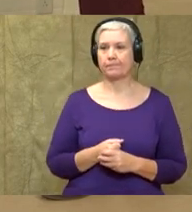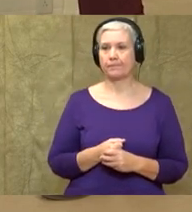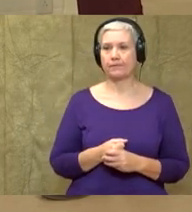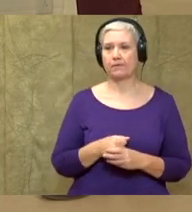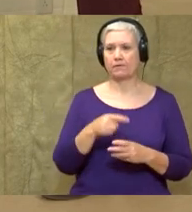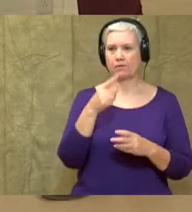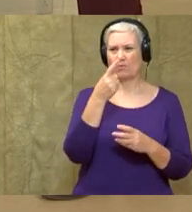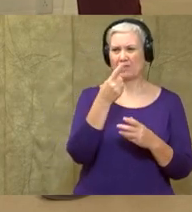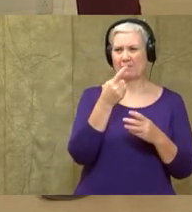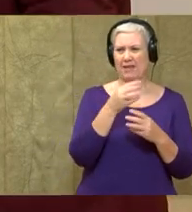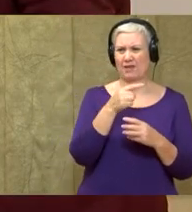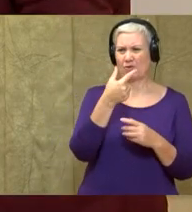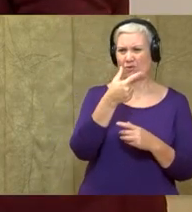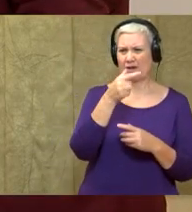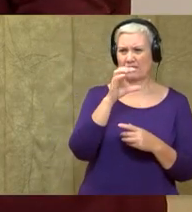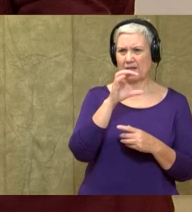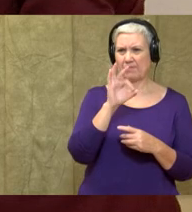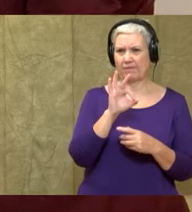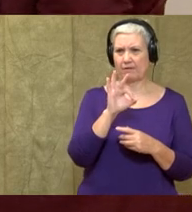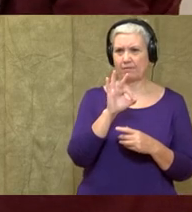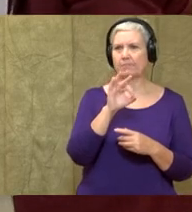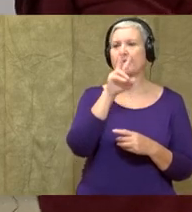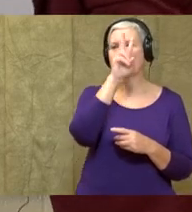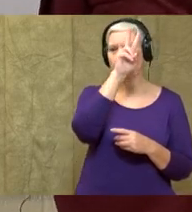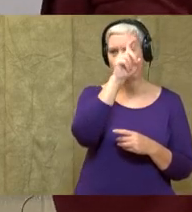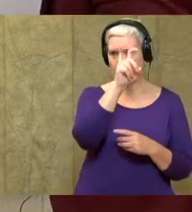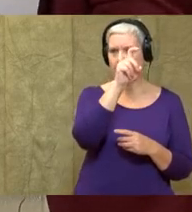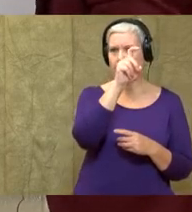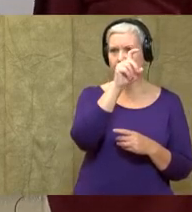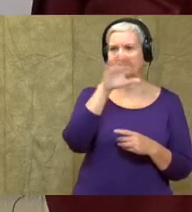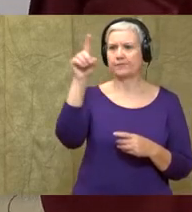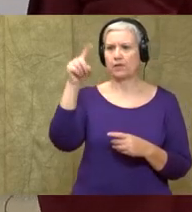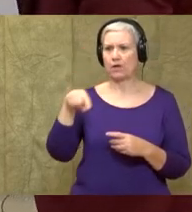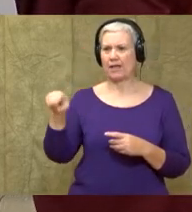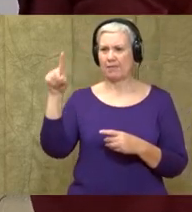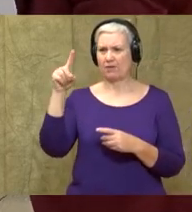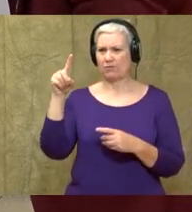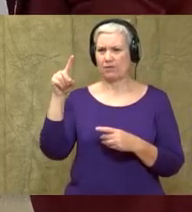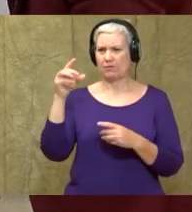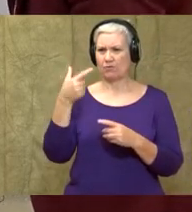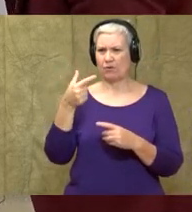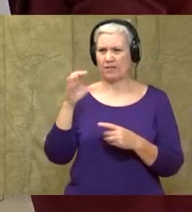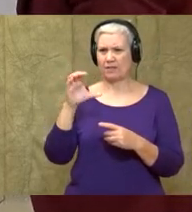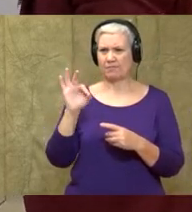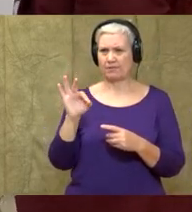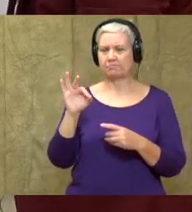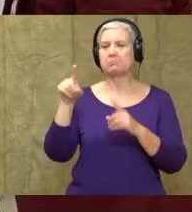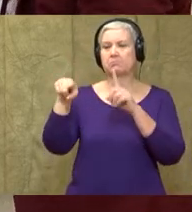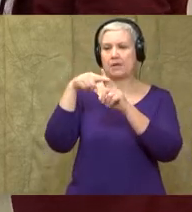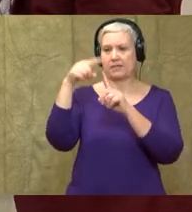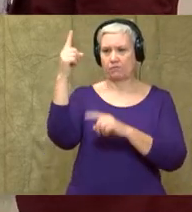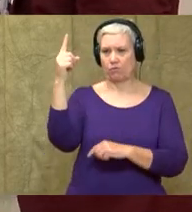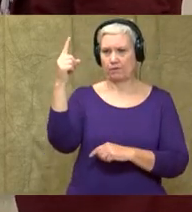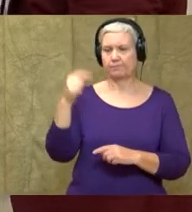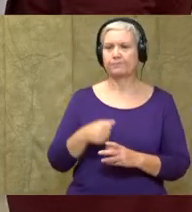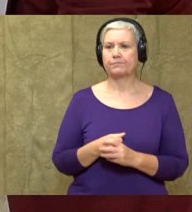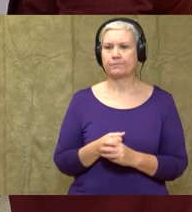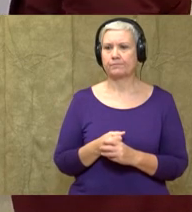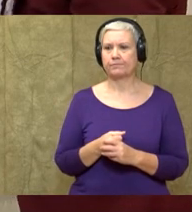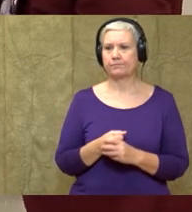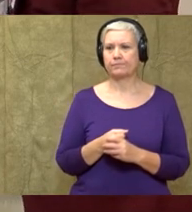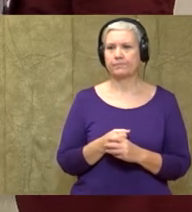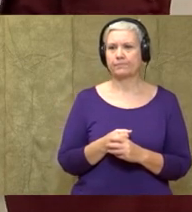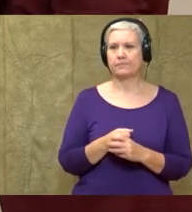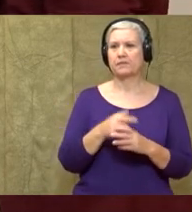first column, that's going to be a 2x. The greatest common factor in this column is a positive 1. The greatest